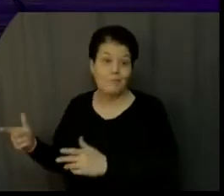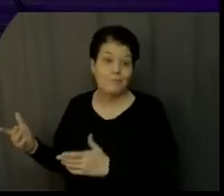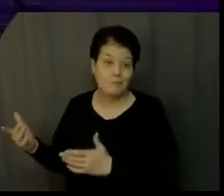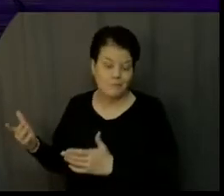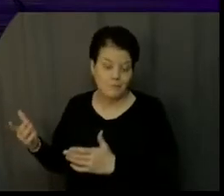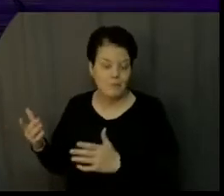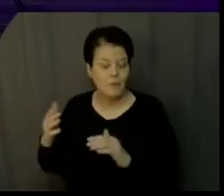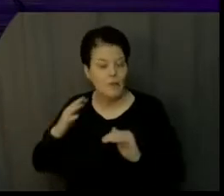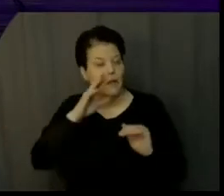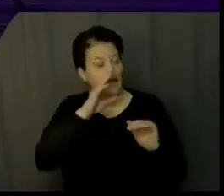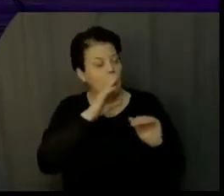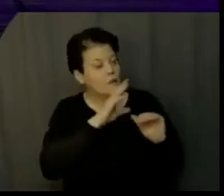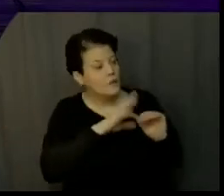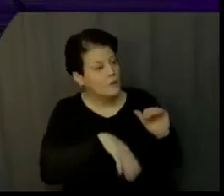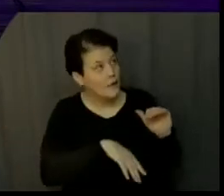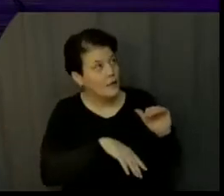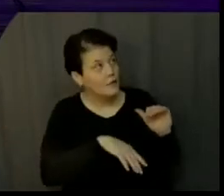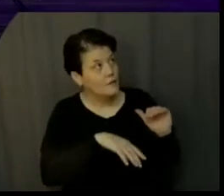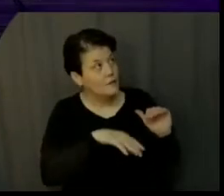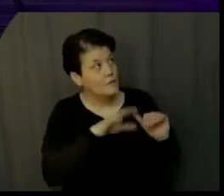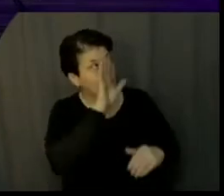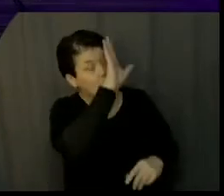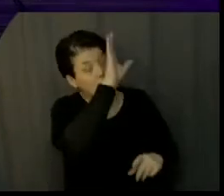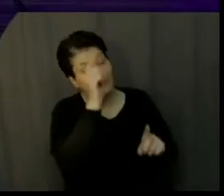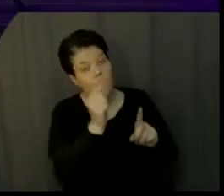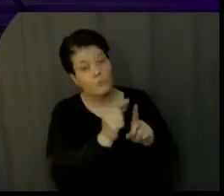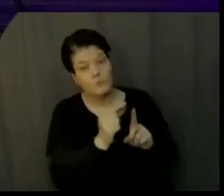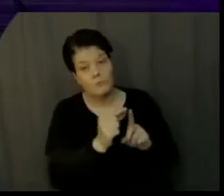than the Word of God.